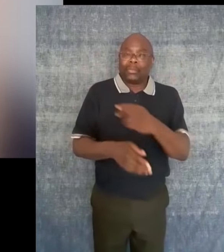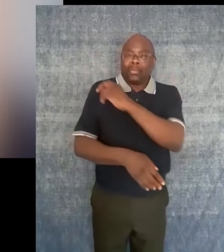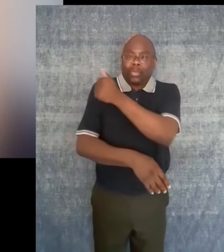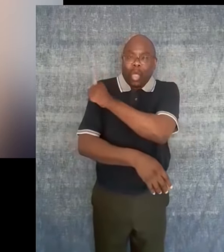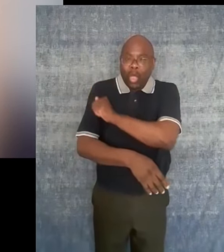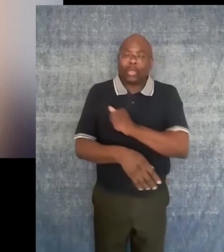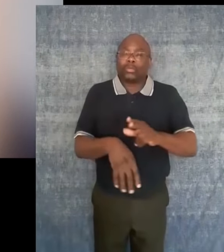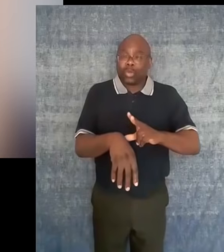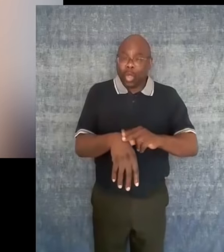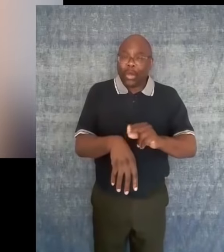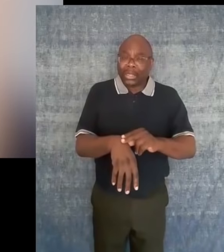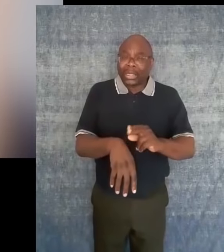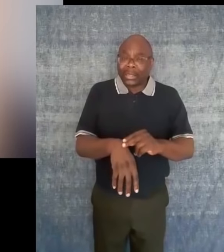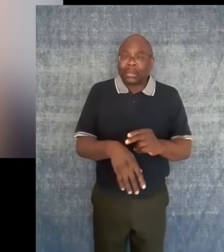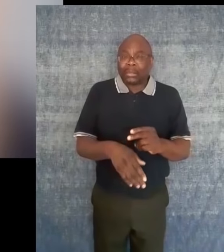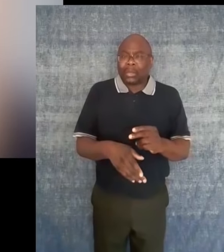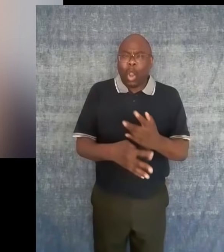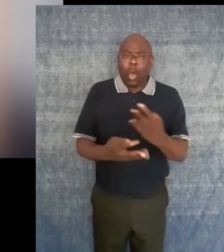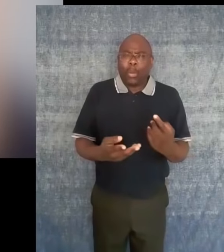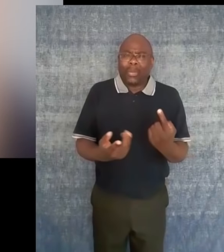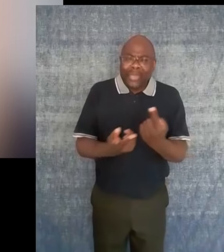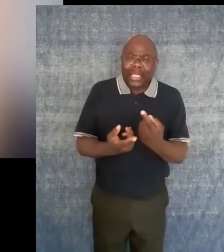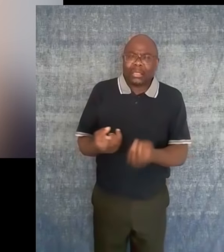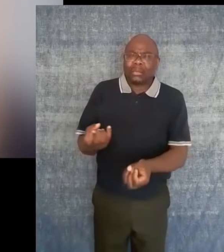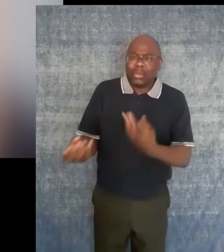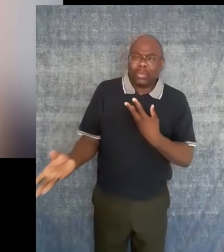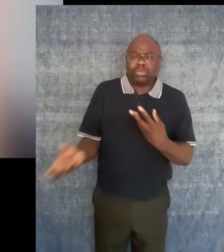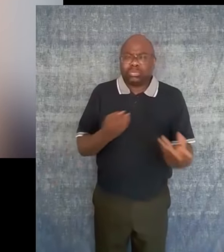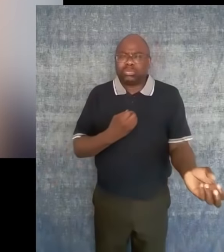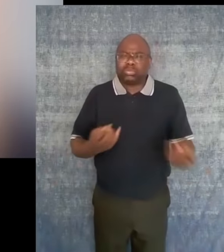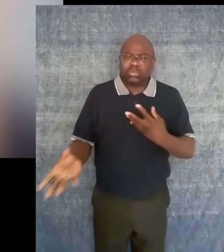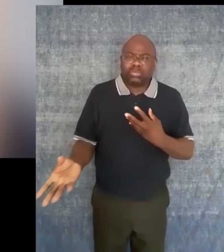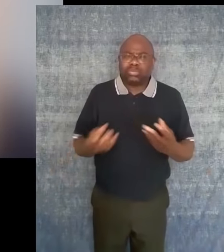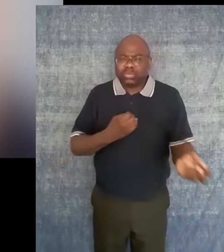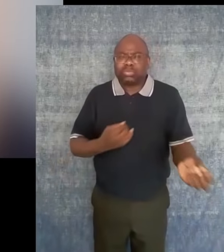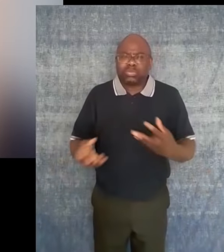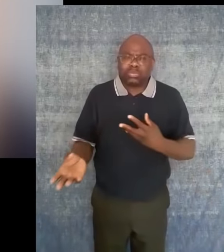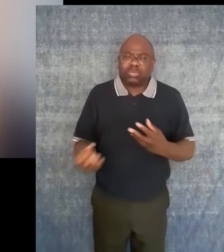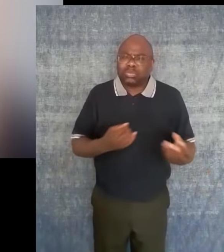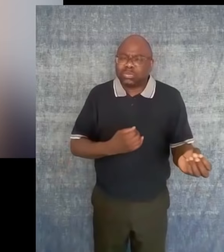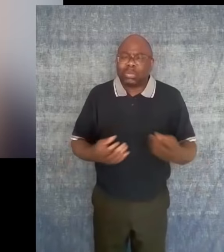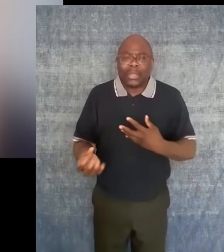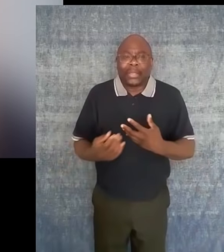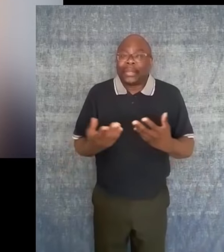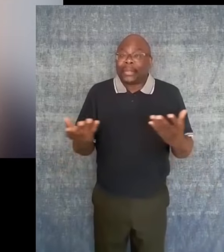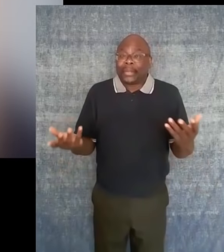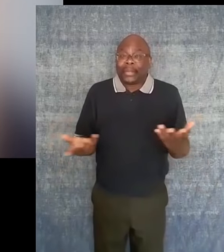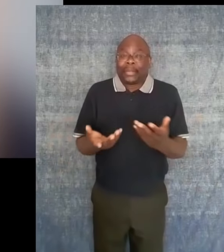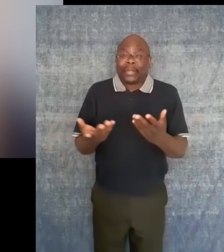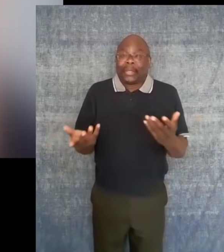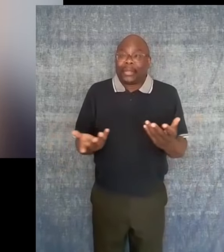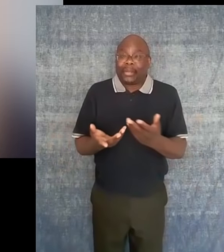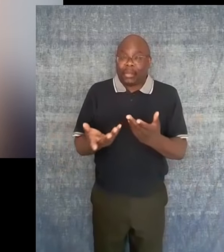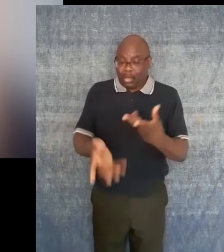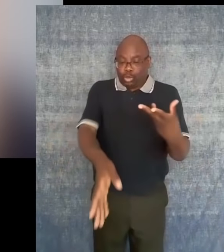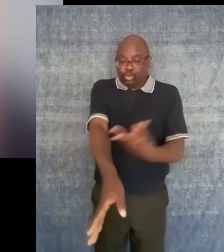and the doctors had hit me with all sorts of things and got drips up